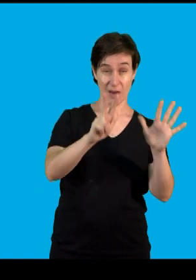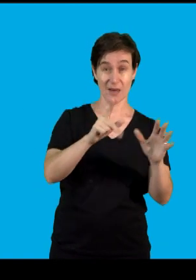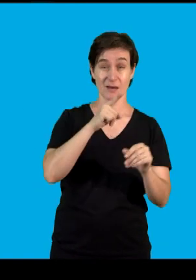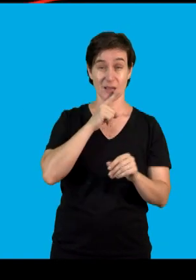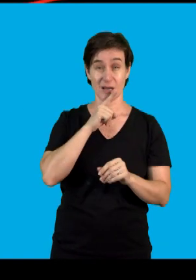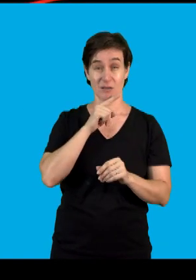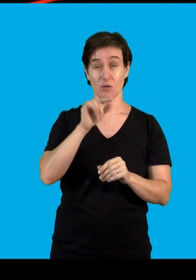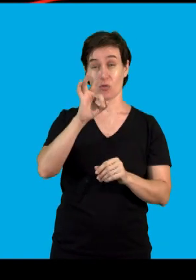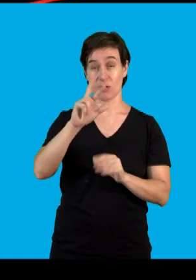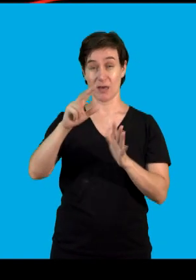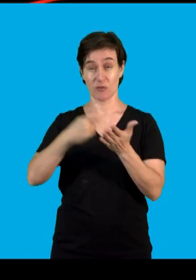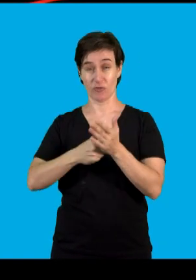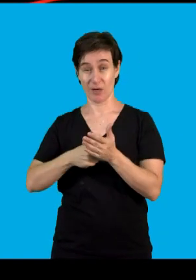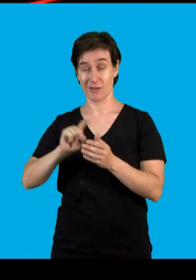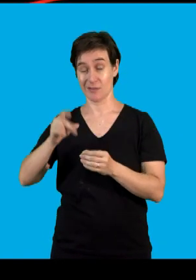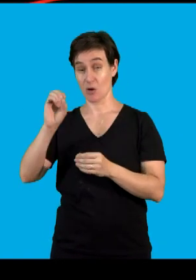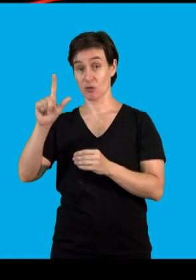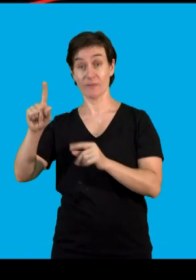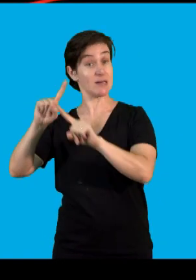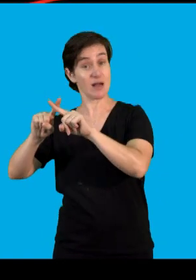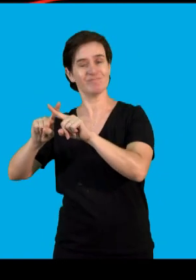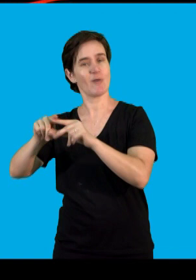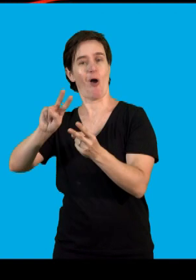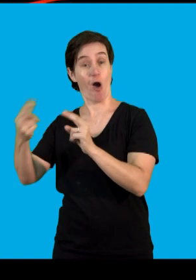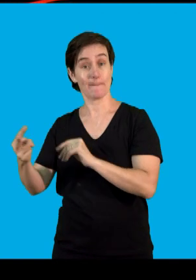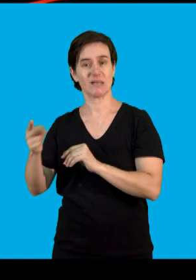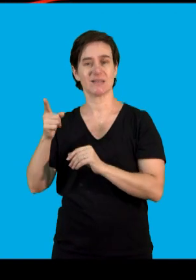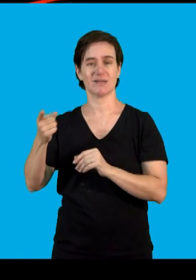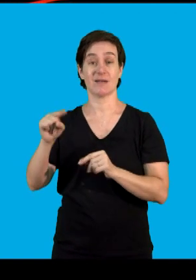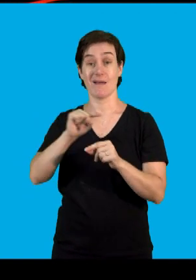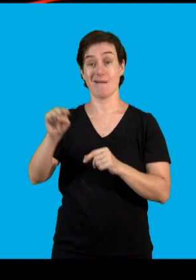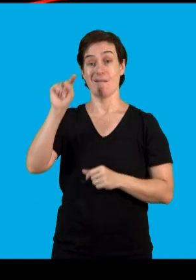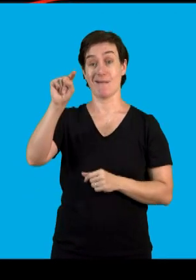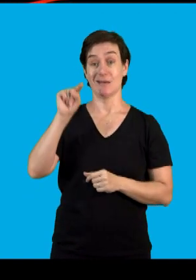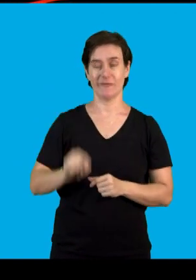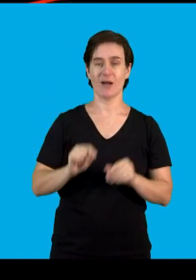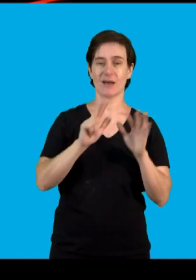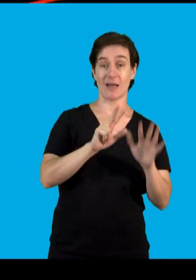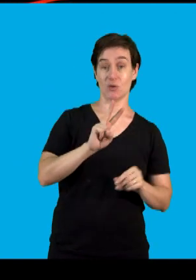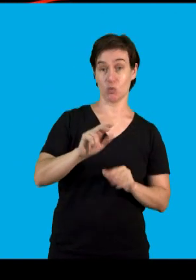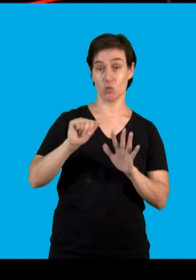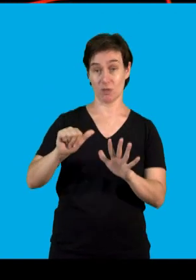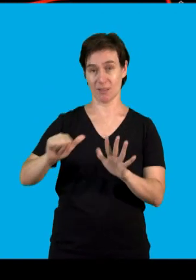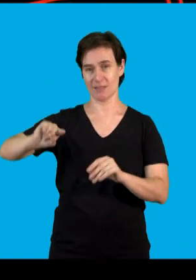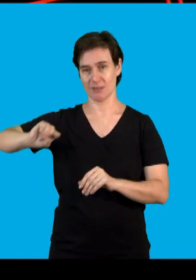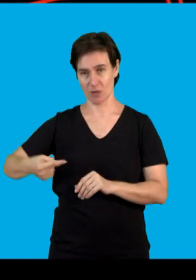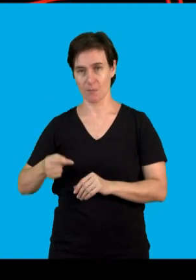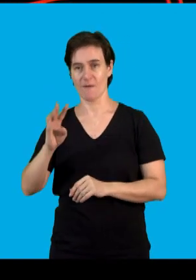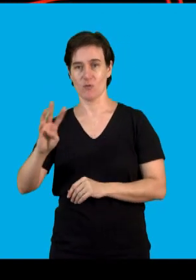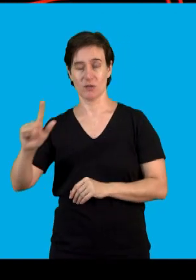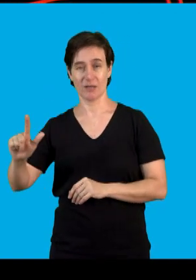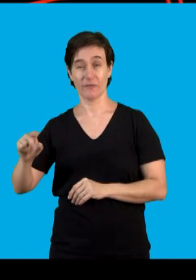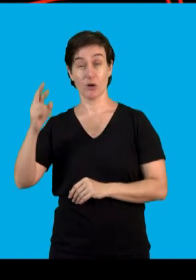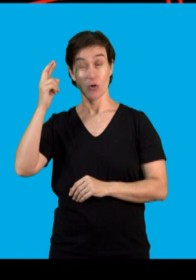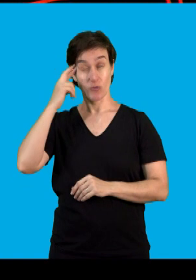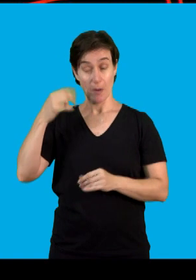and divide it by the number of units. Remember again, do